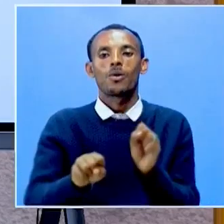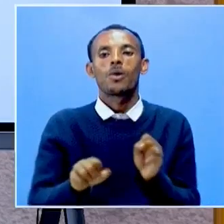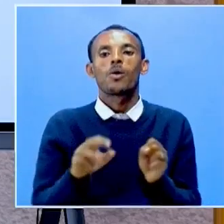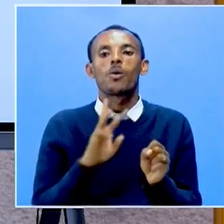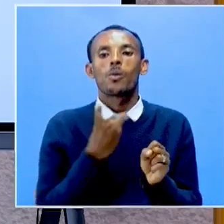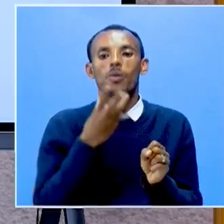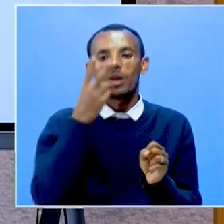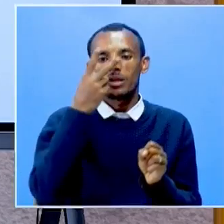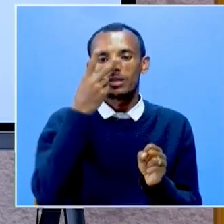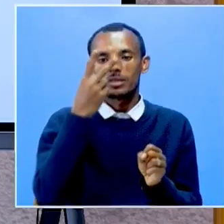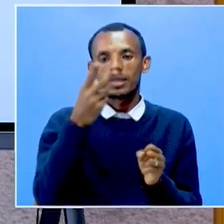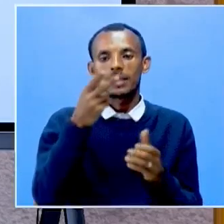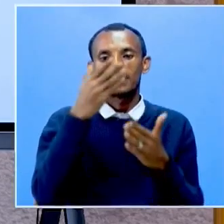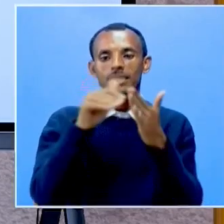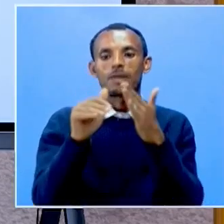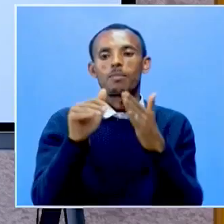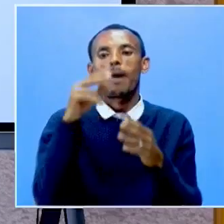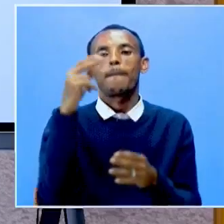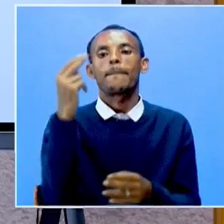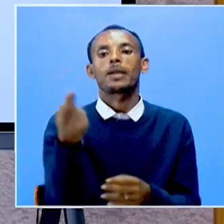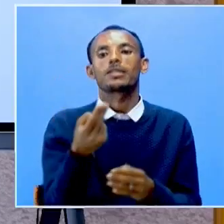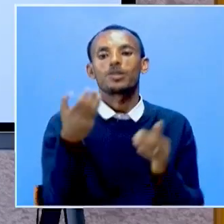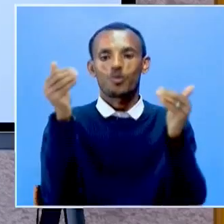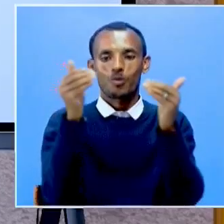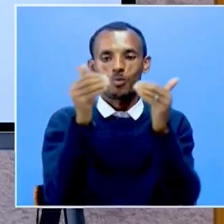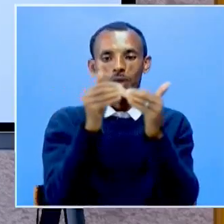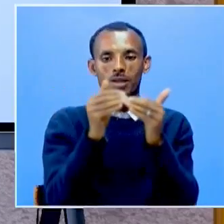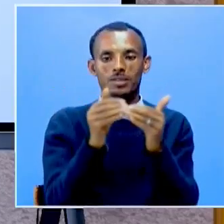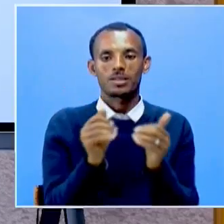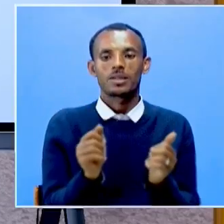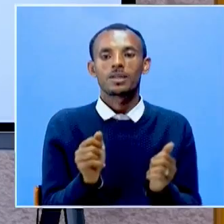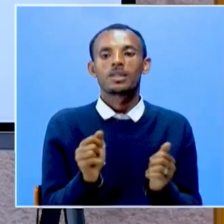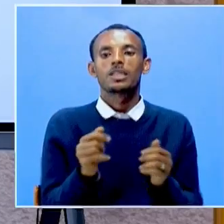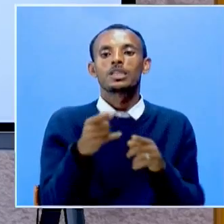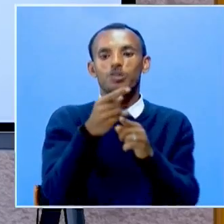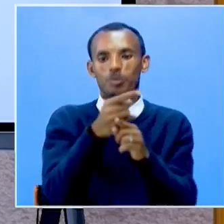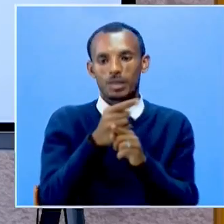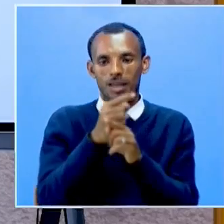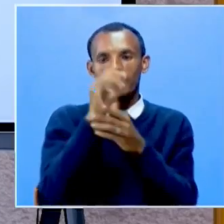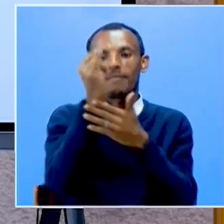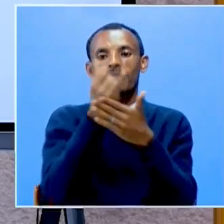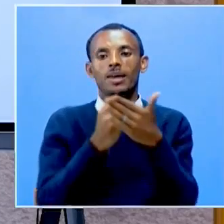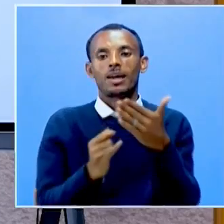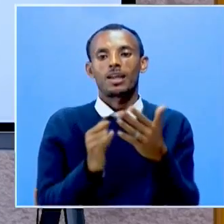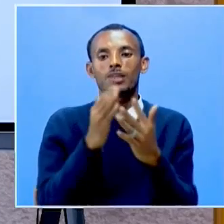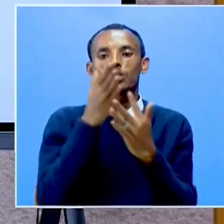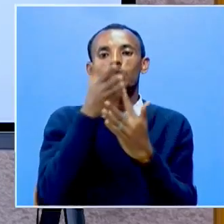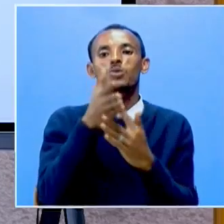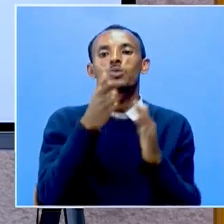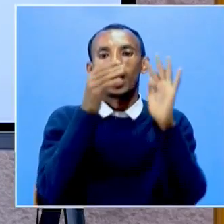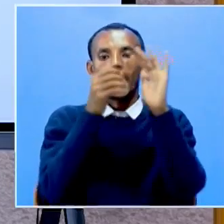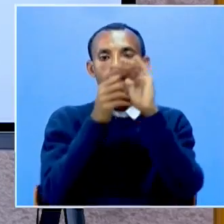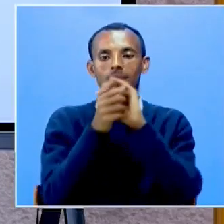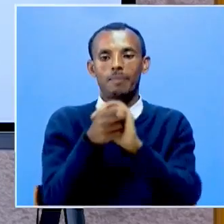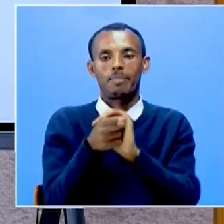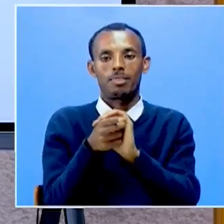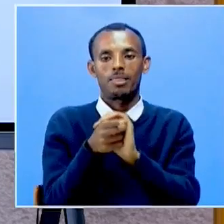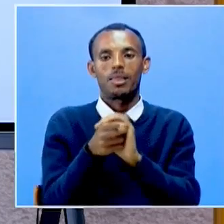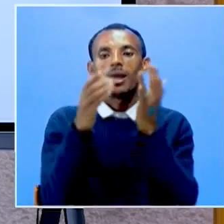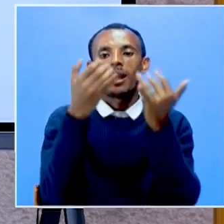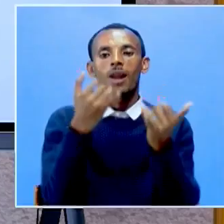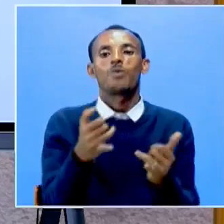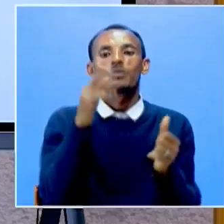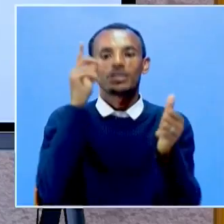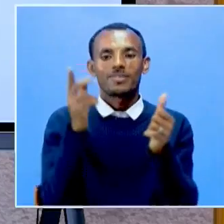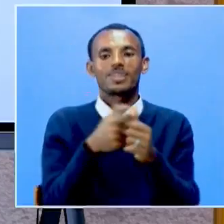see the application of congruency of geometric figures through examples. Now, the